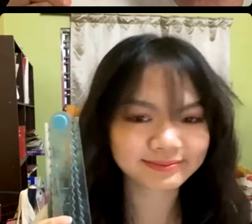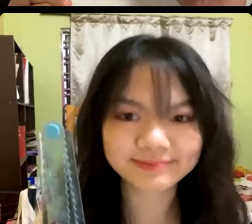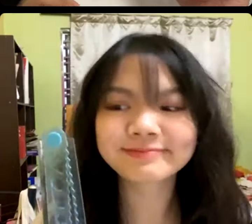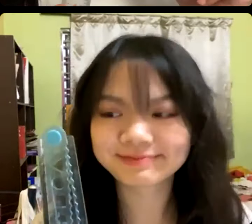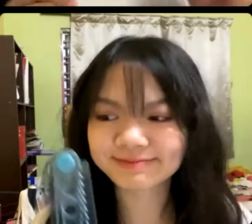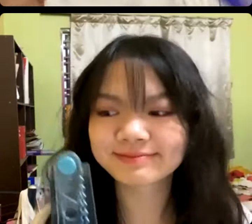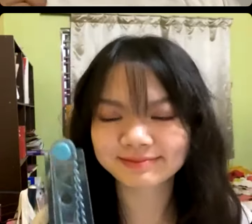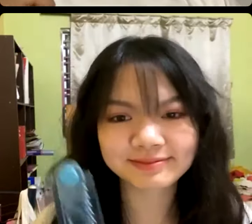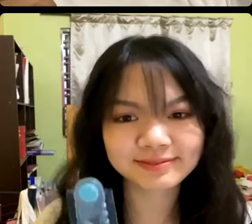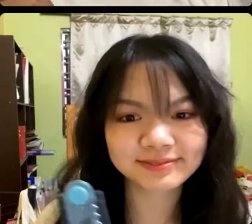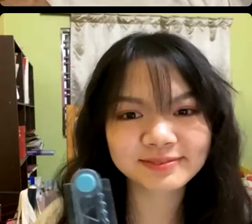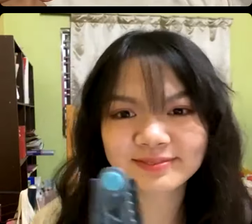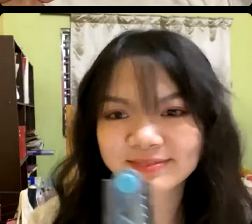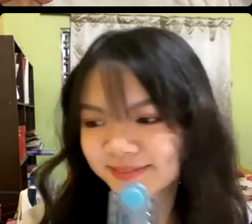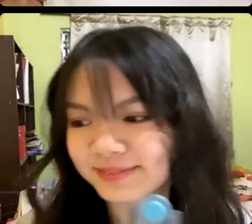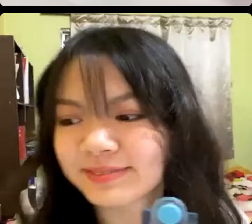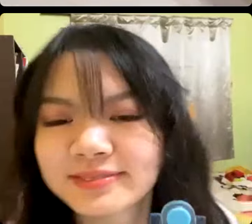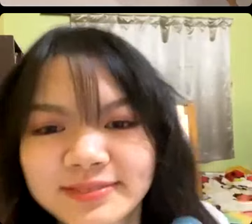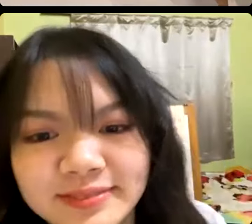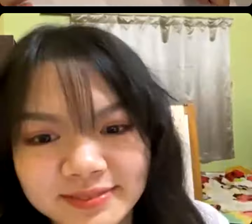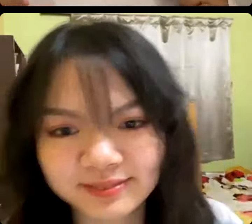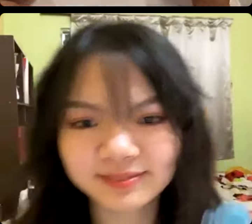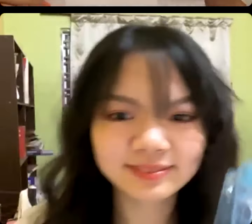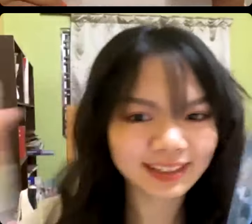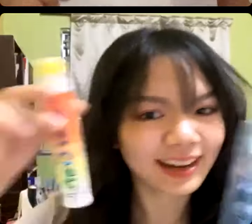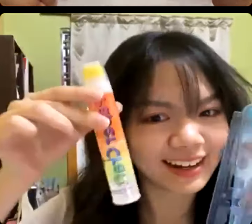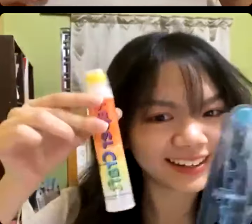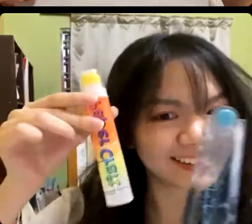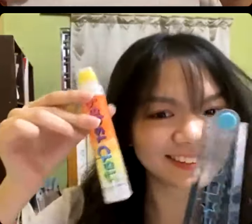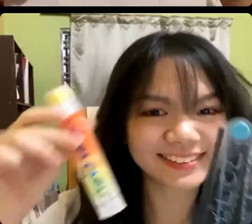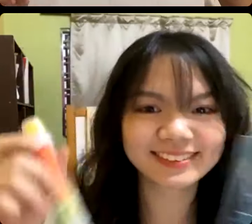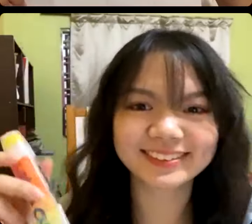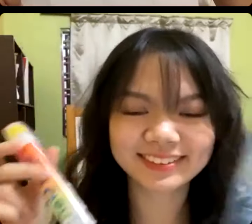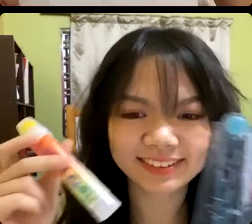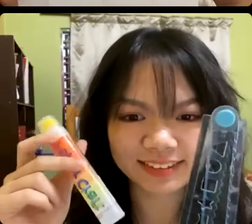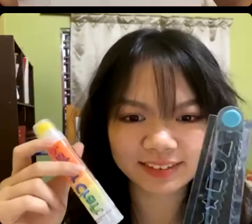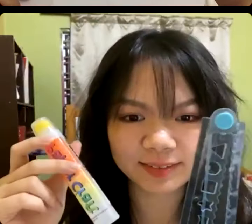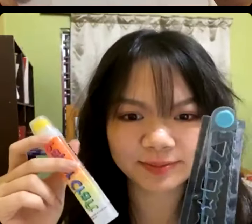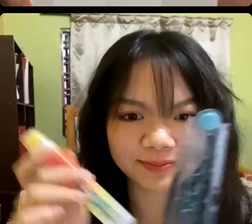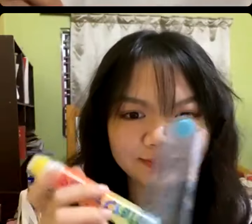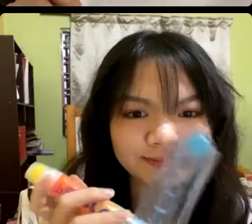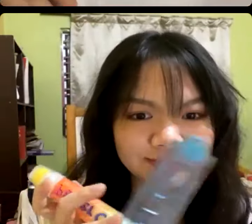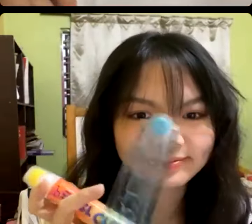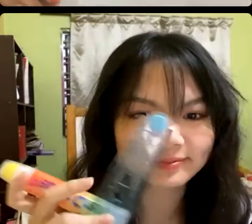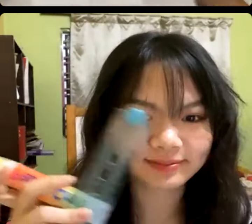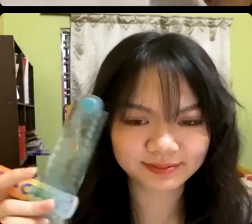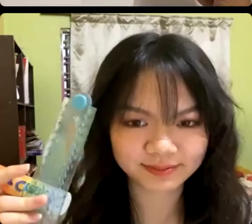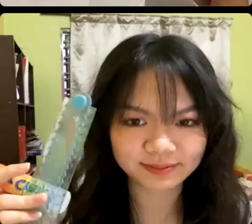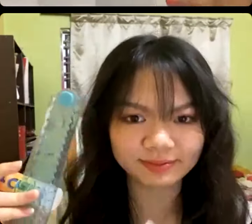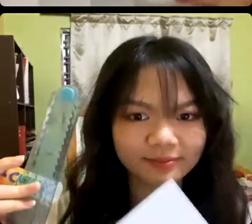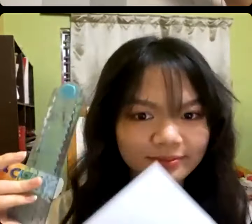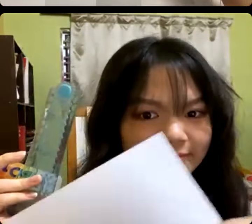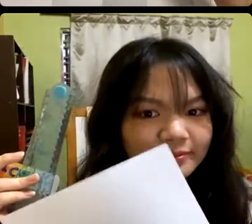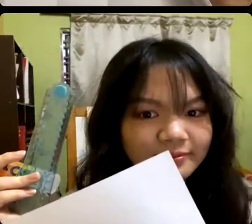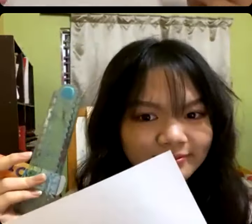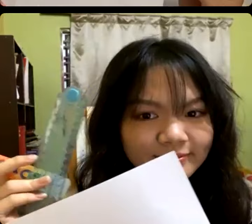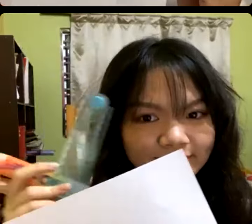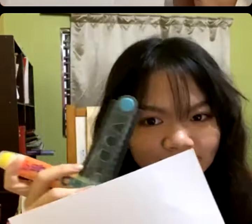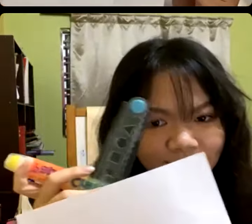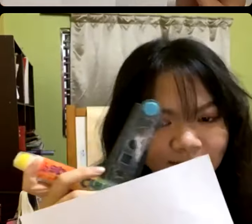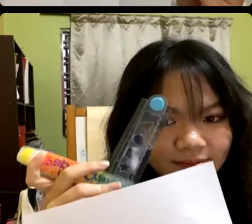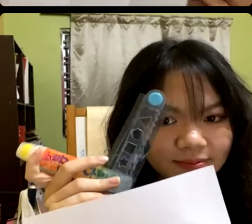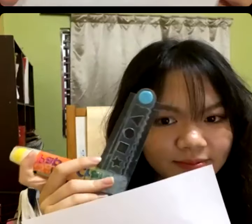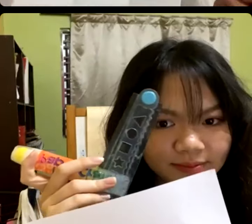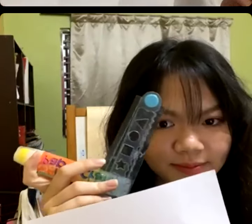so everyone, make sure that you have at least these three things together with you for our tonight's session. Okay, so yes, a glue,